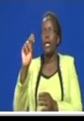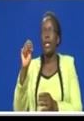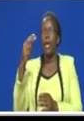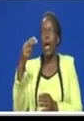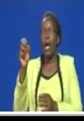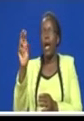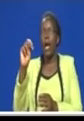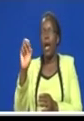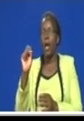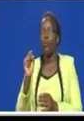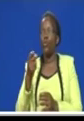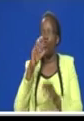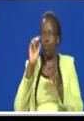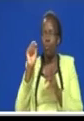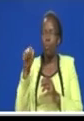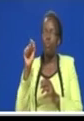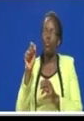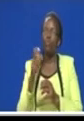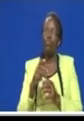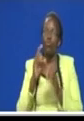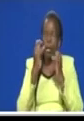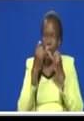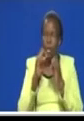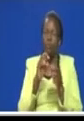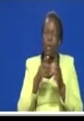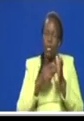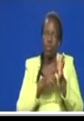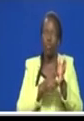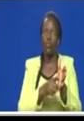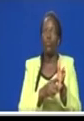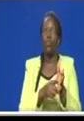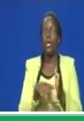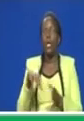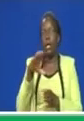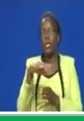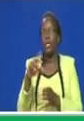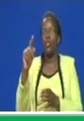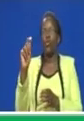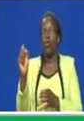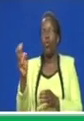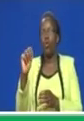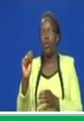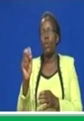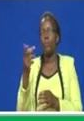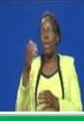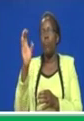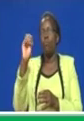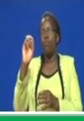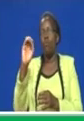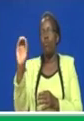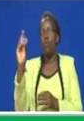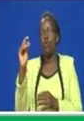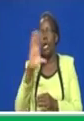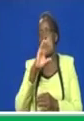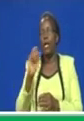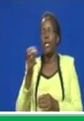and then illustrate. Another area is tone, mood, and attitude.